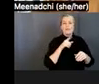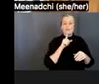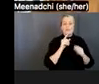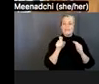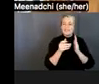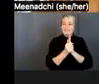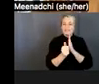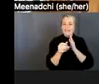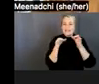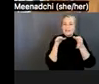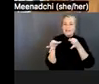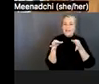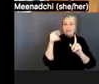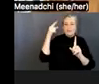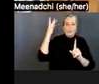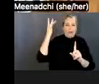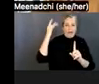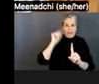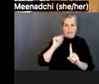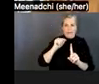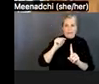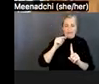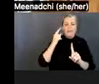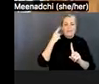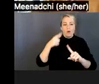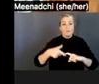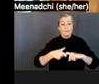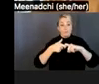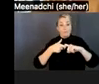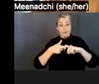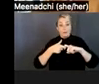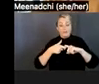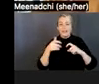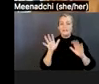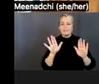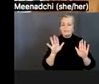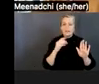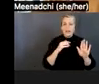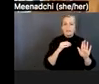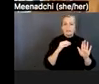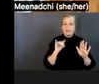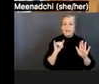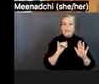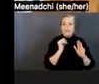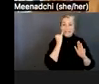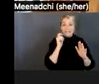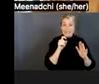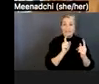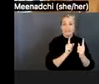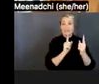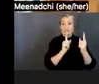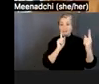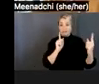explaining the purpose of pausing and the purpose, right? Like, what is the purpose of spaciousness? How does slowing